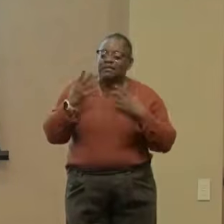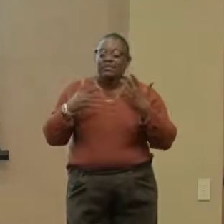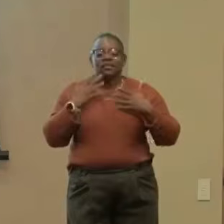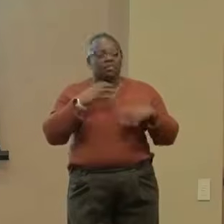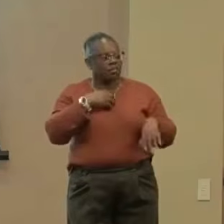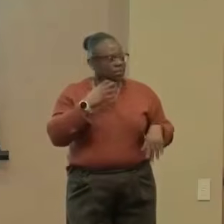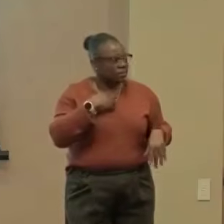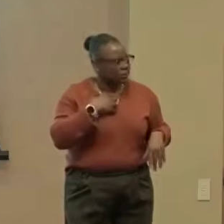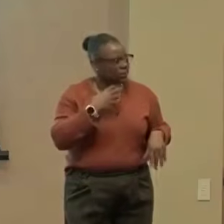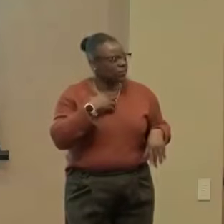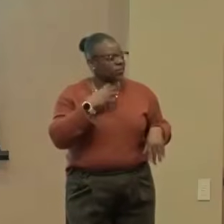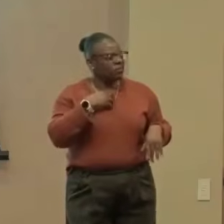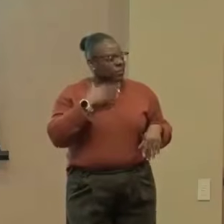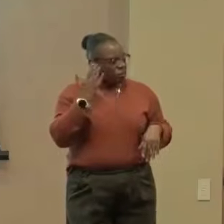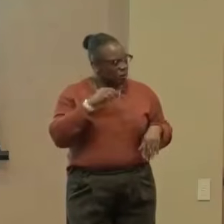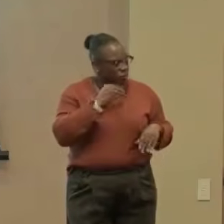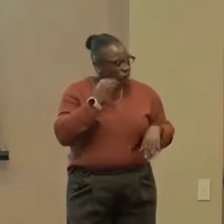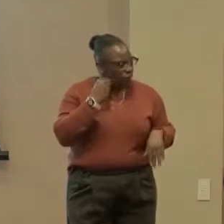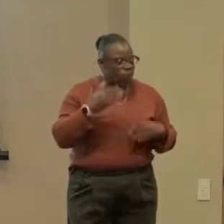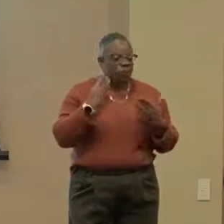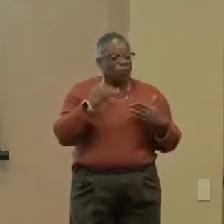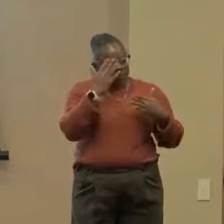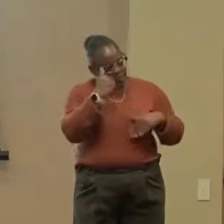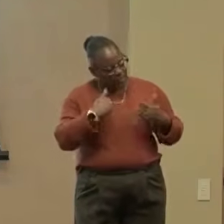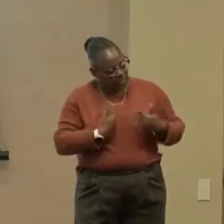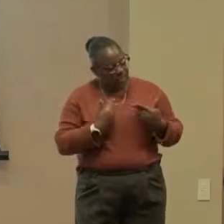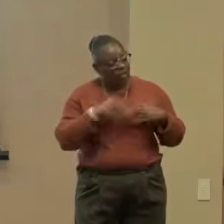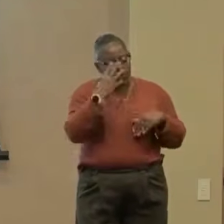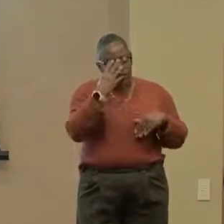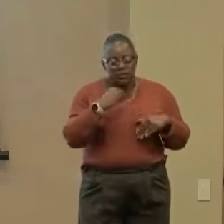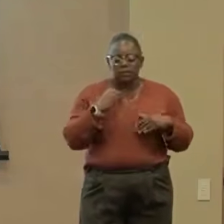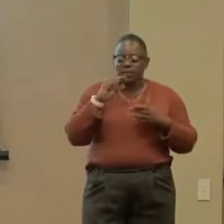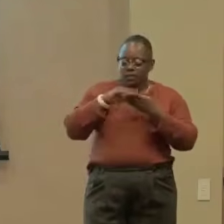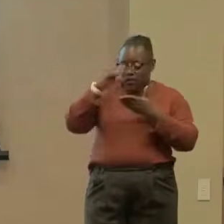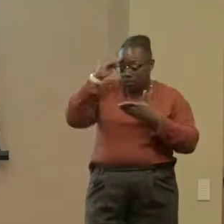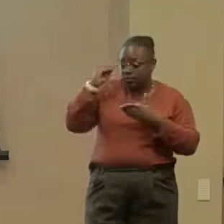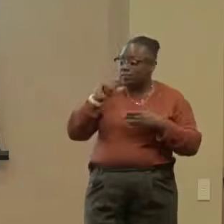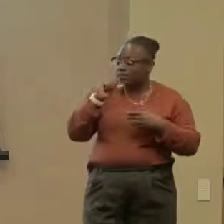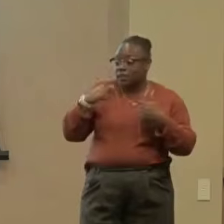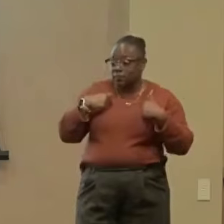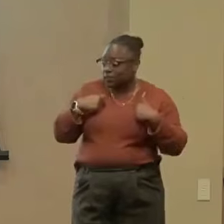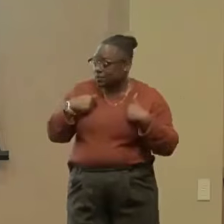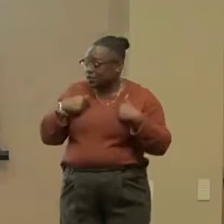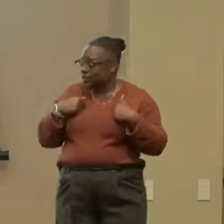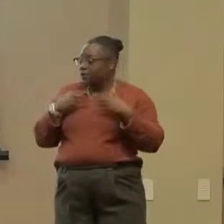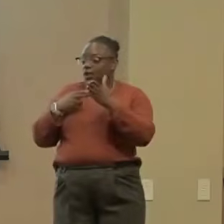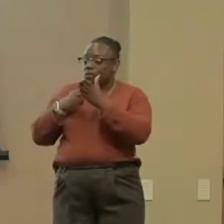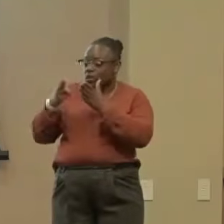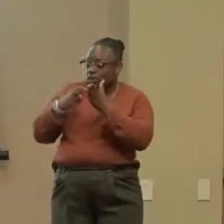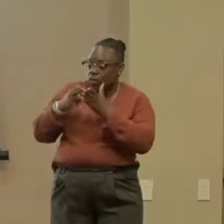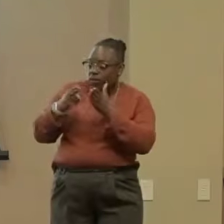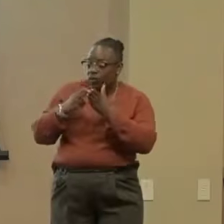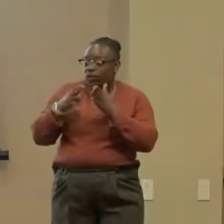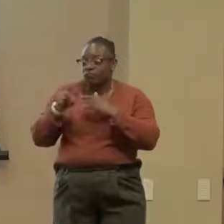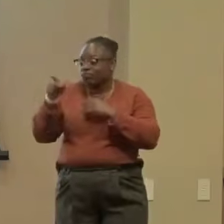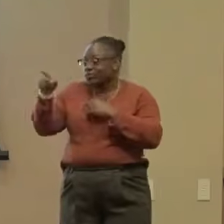was complaining about it. Then I learned it's not me. I was honest. I was vocal about it. That's not the